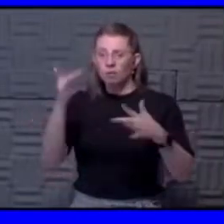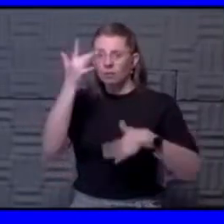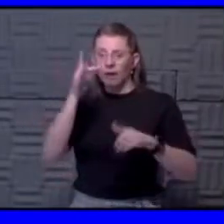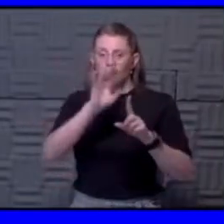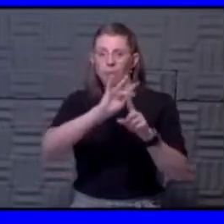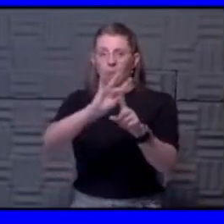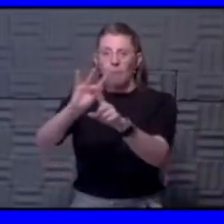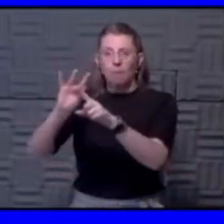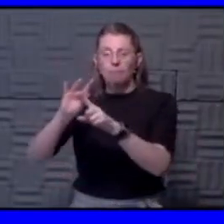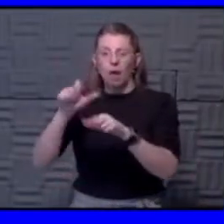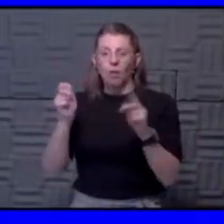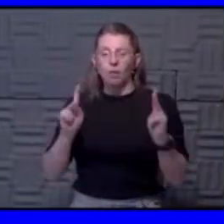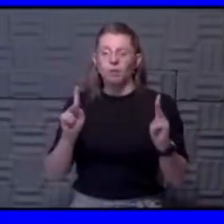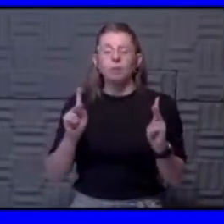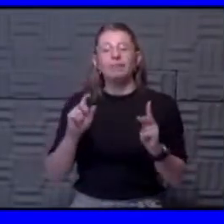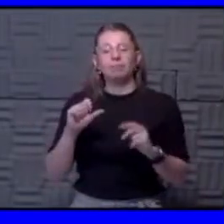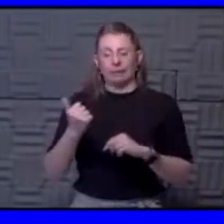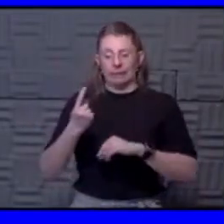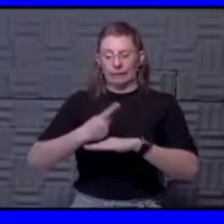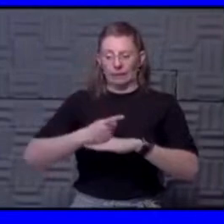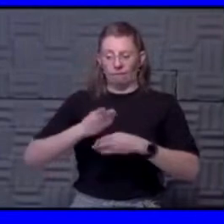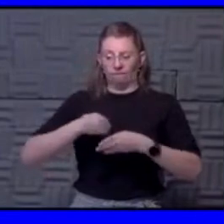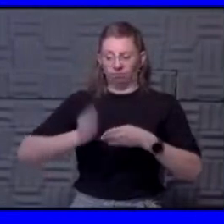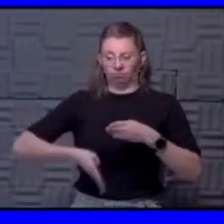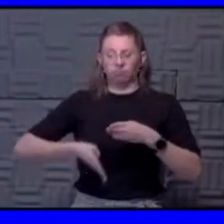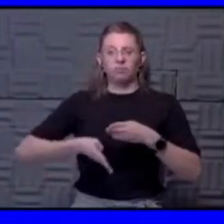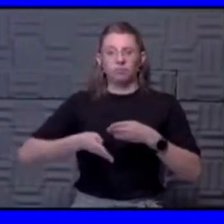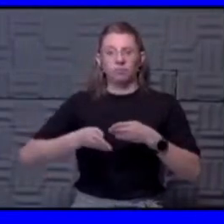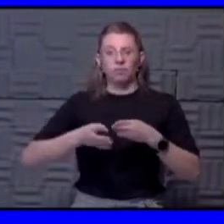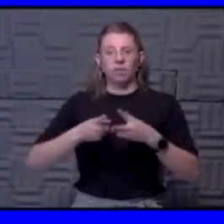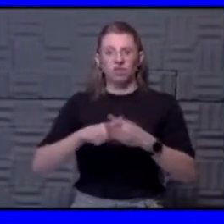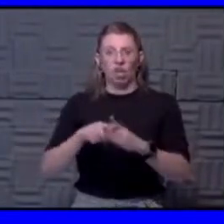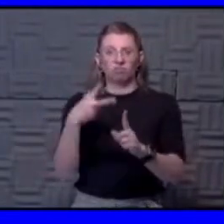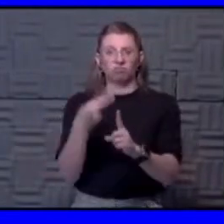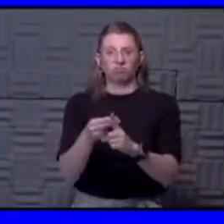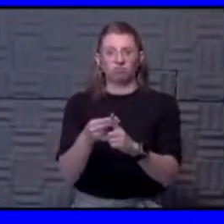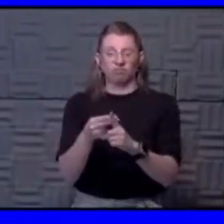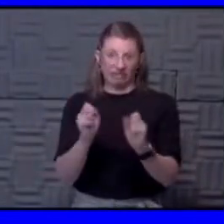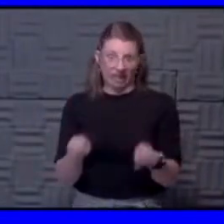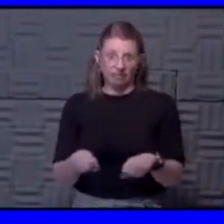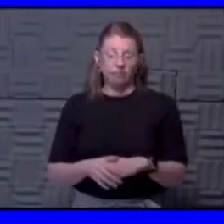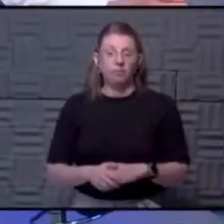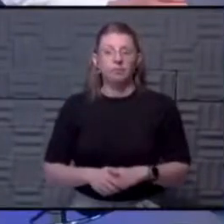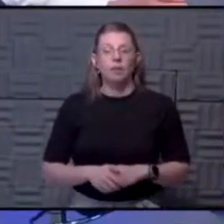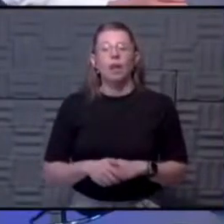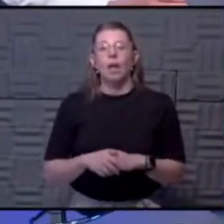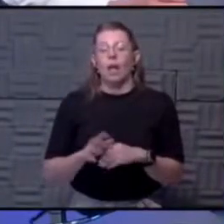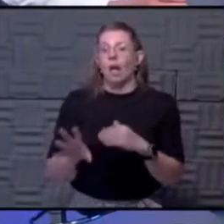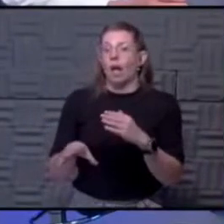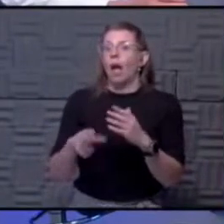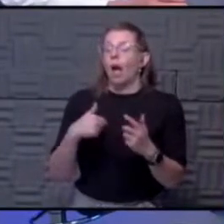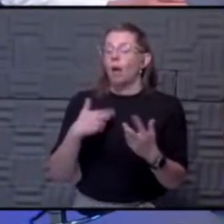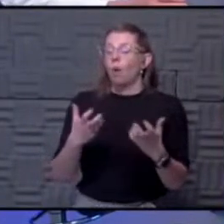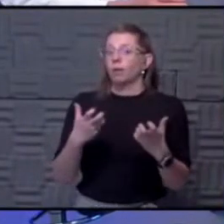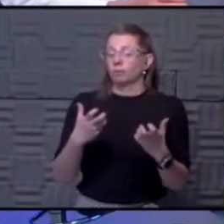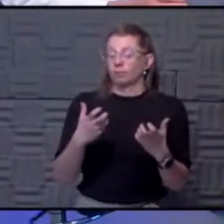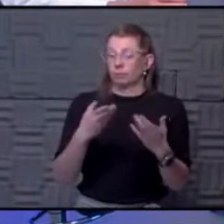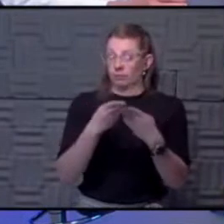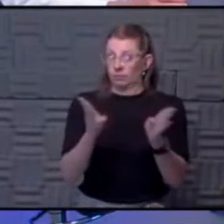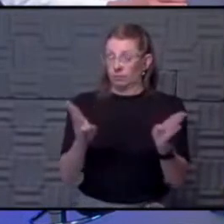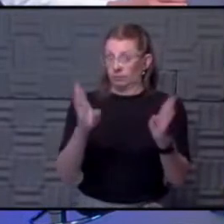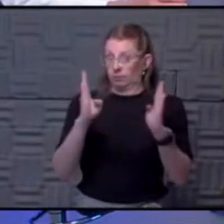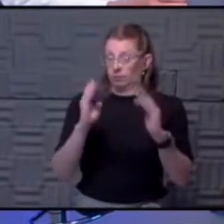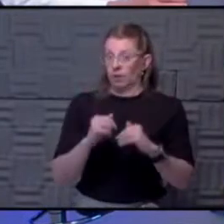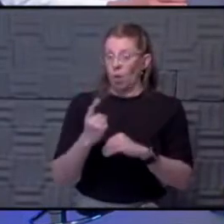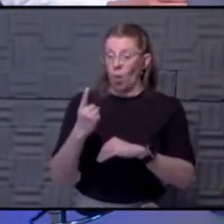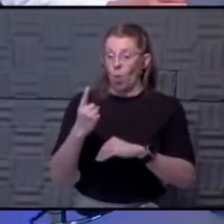But really, after that 10 days of isolation, you can go ahead and start to get your vaccines. So. And I want to go on the record here and say that 1 year and